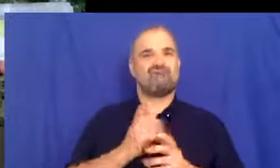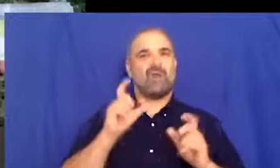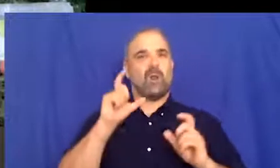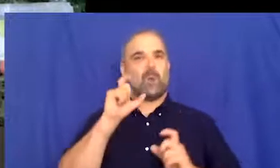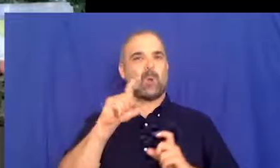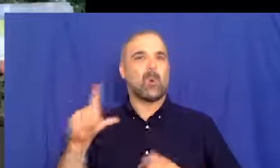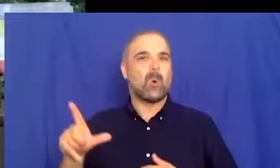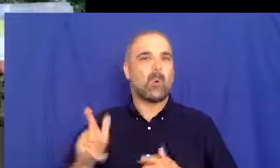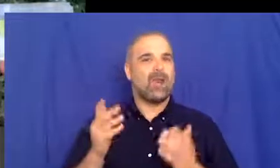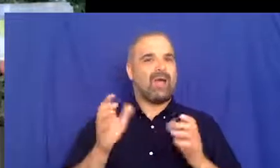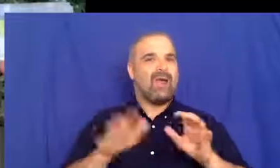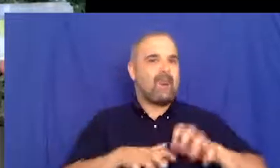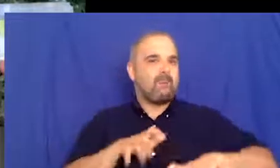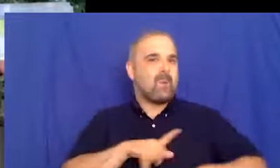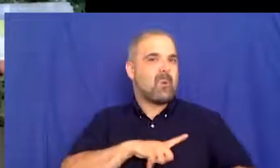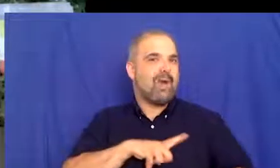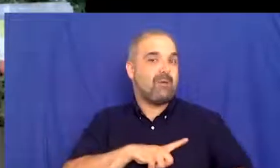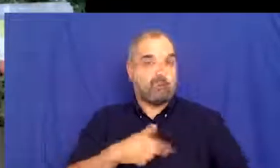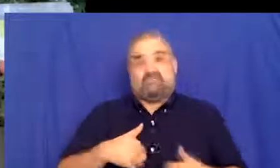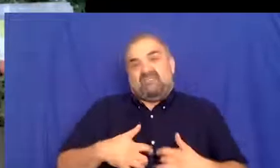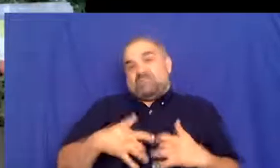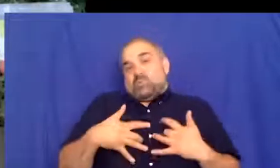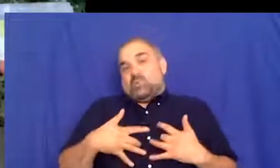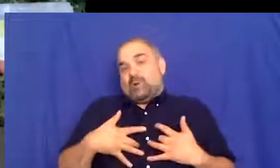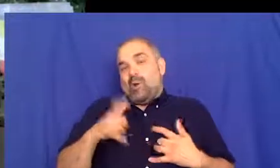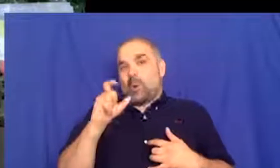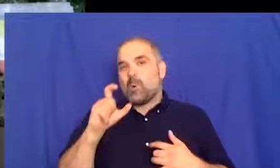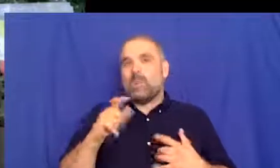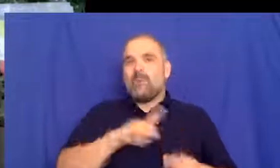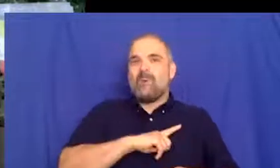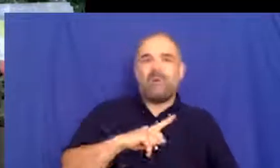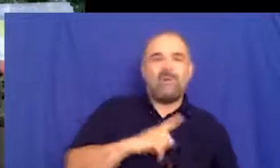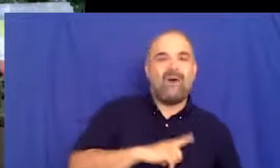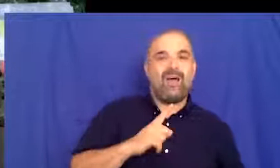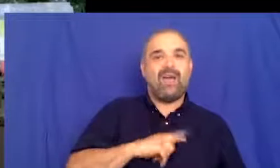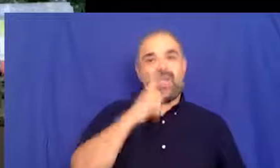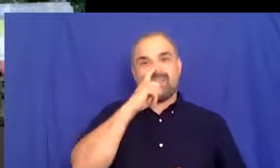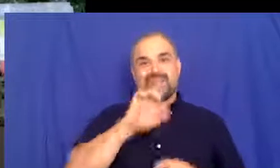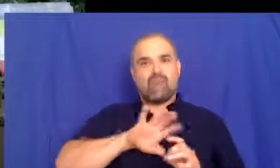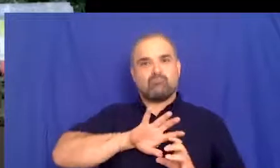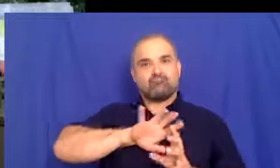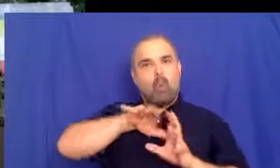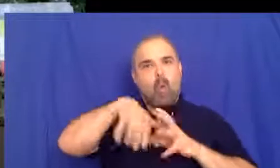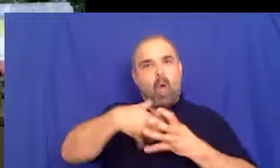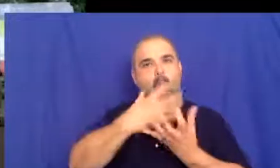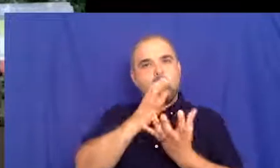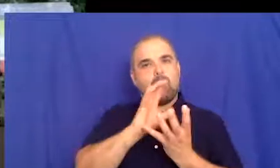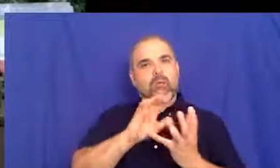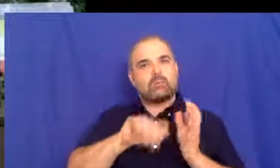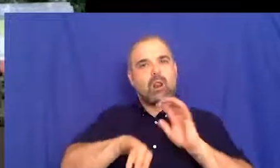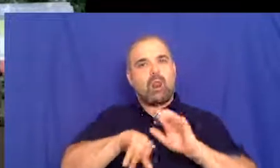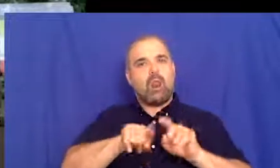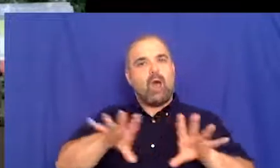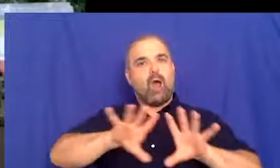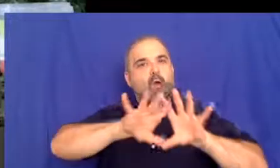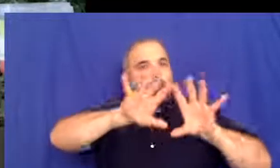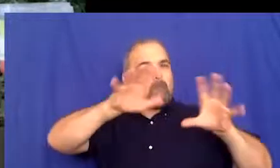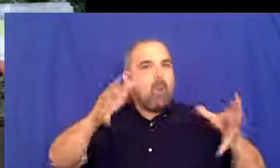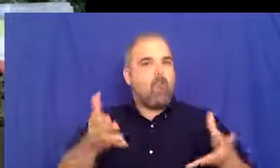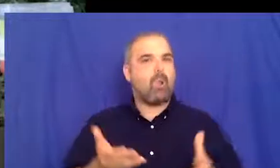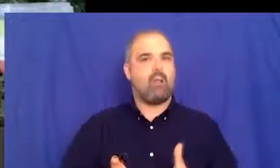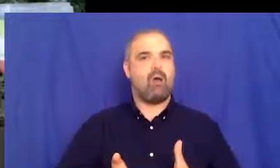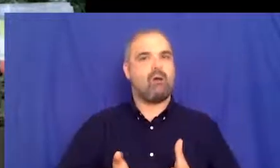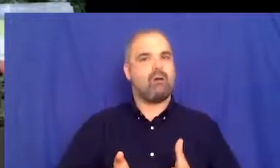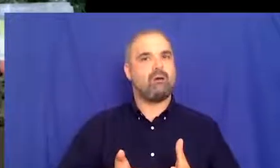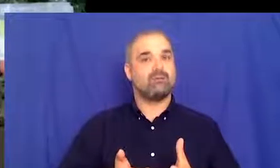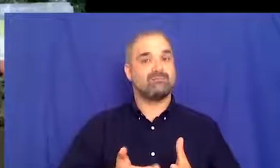cool animal. And that's mainly because, well, I think he's really cool because he can actually roll up into a complete ball. And the Brazilian and the